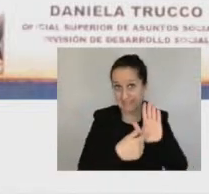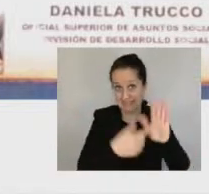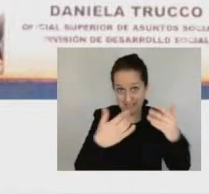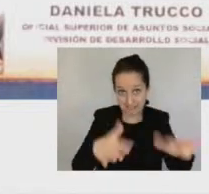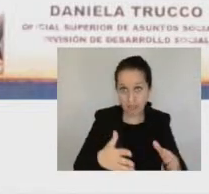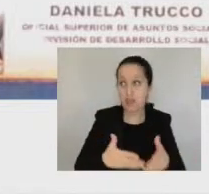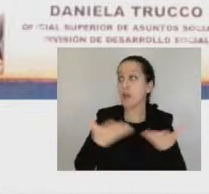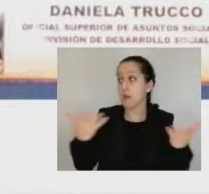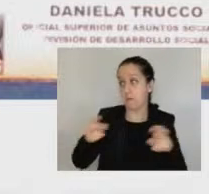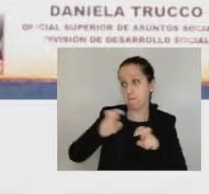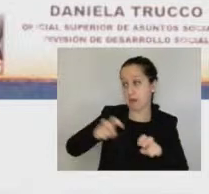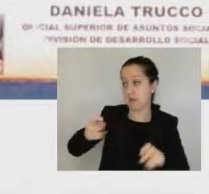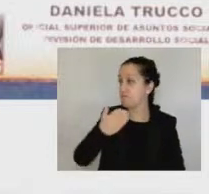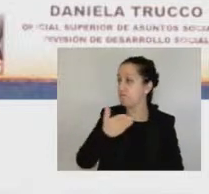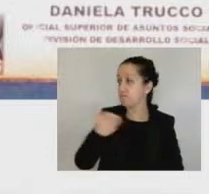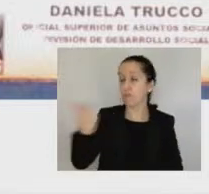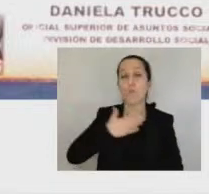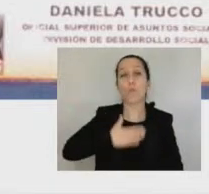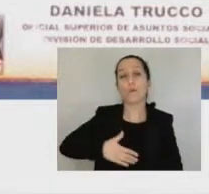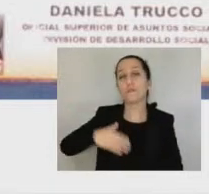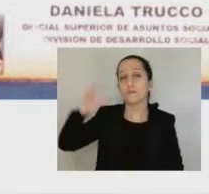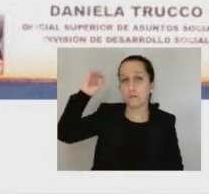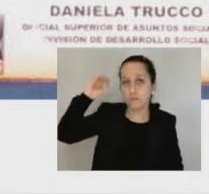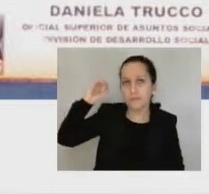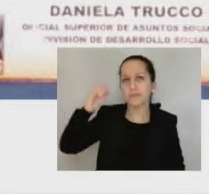hear from each panelist.